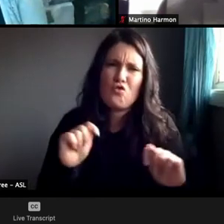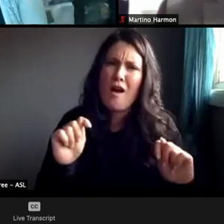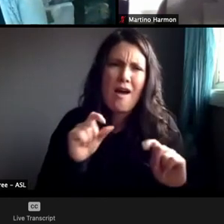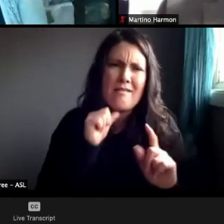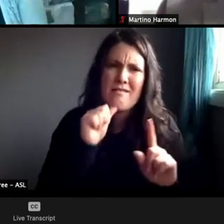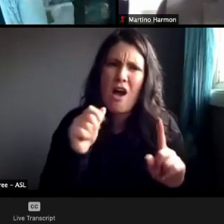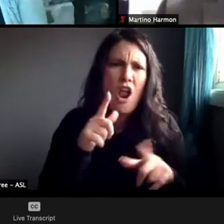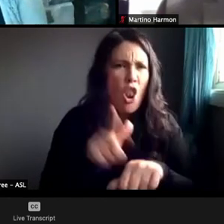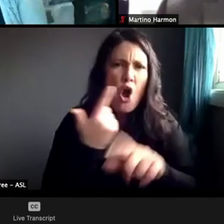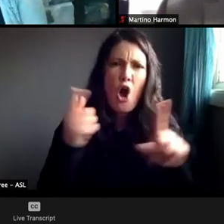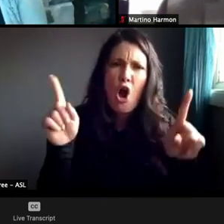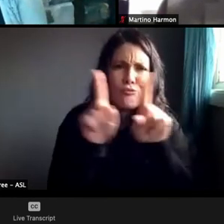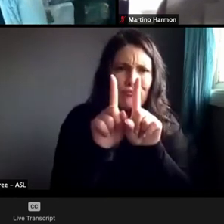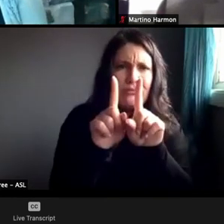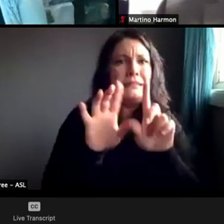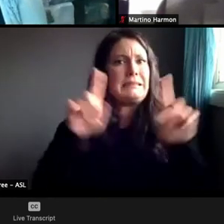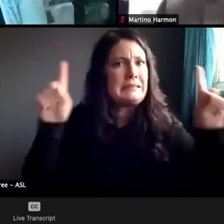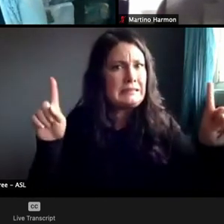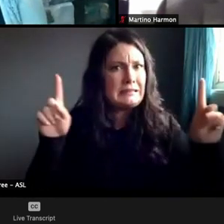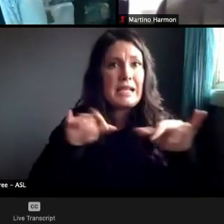and do your daily symptom checks.